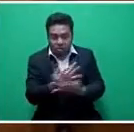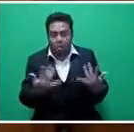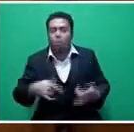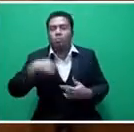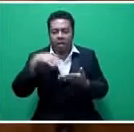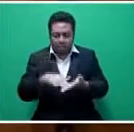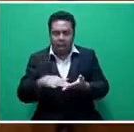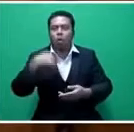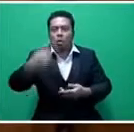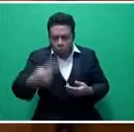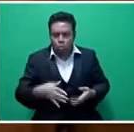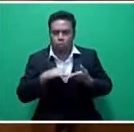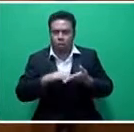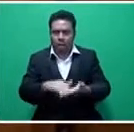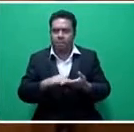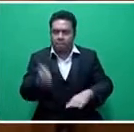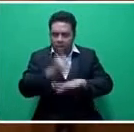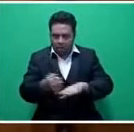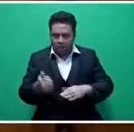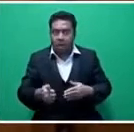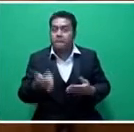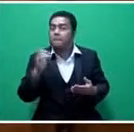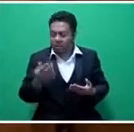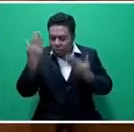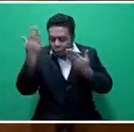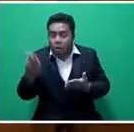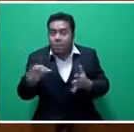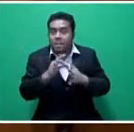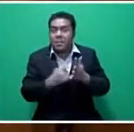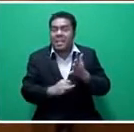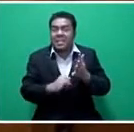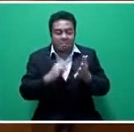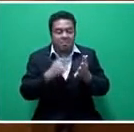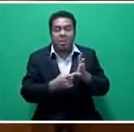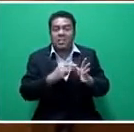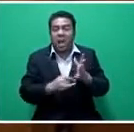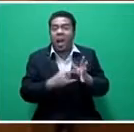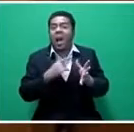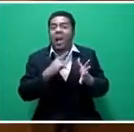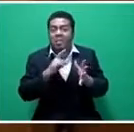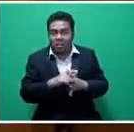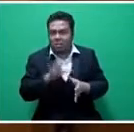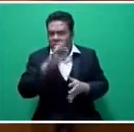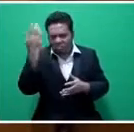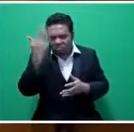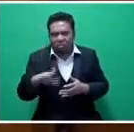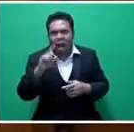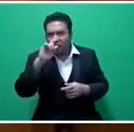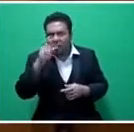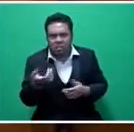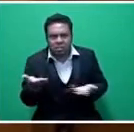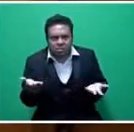helped, which Honourable Prasad doesn't seem to see. For what reasons, I don't know. You know, I really wanted to say, you said